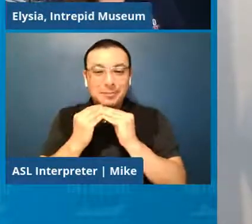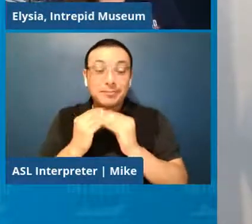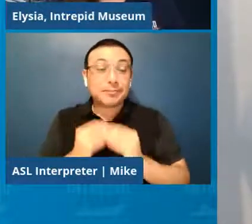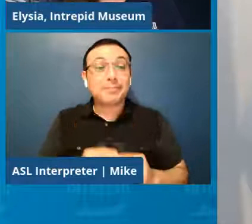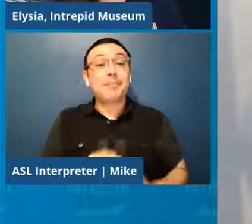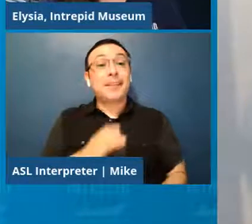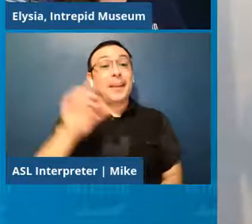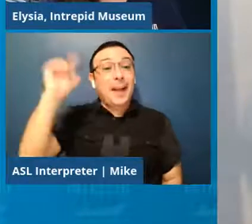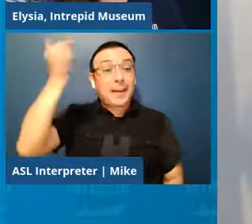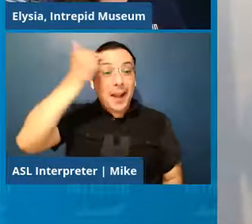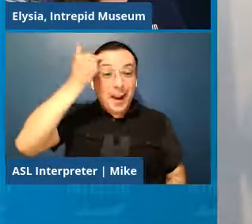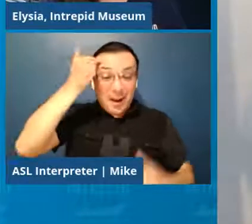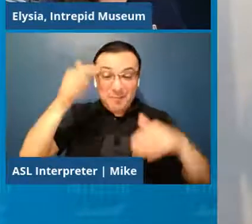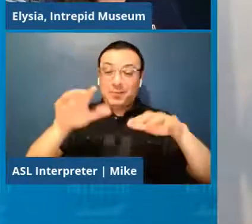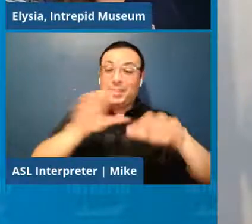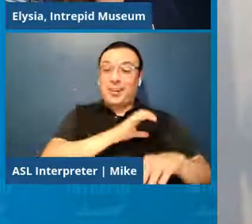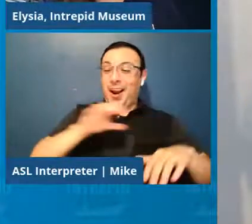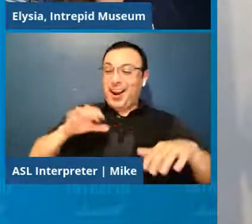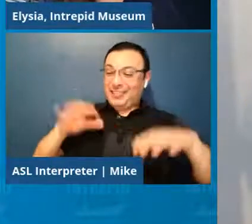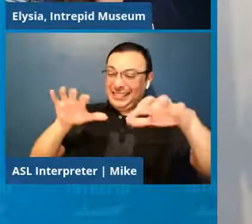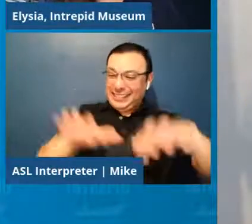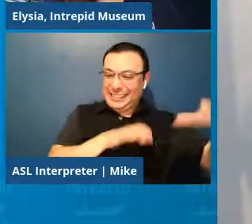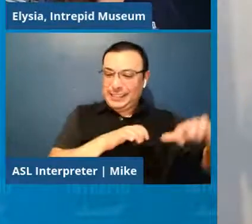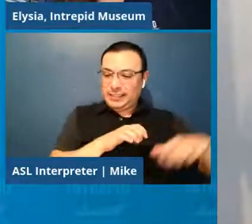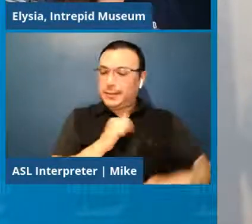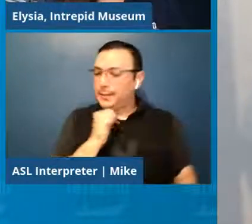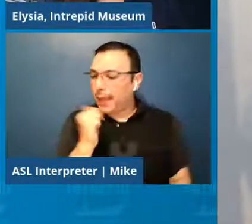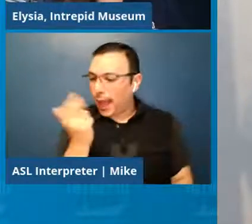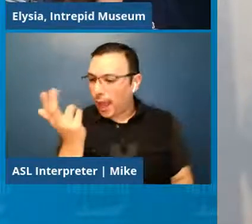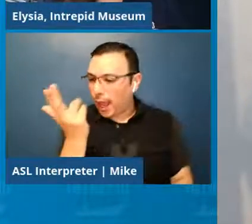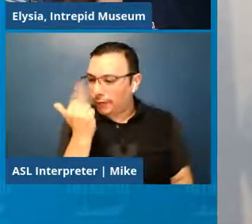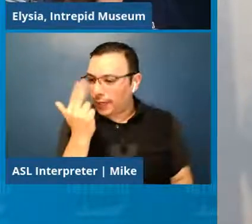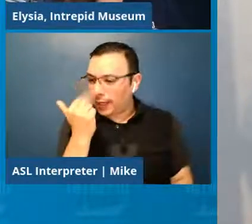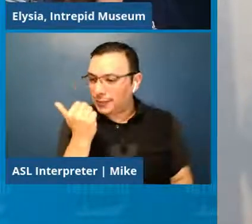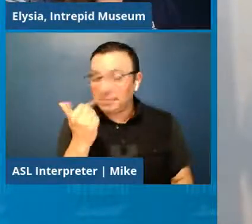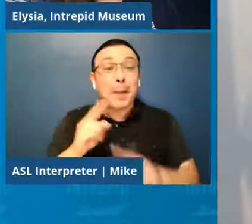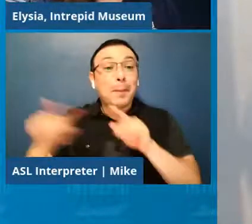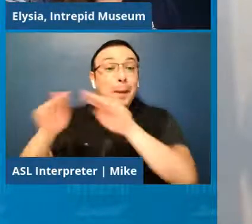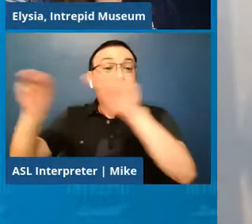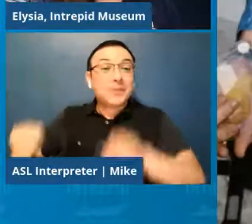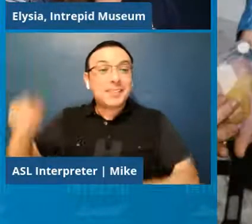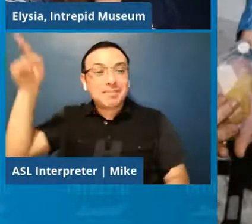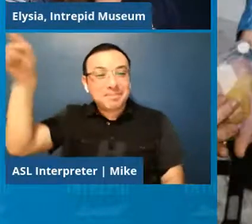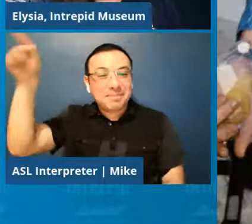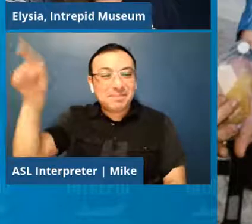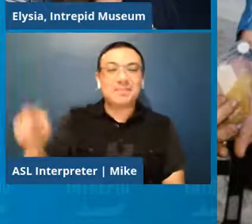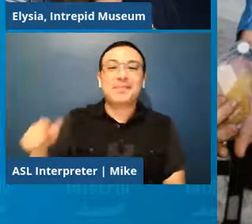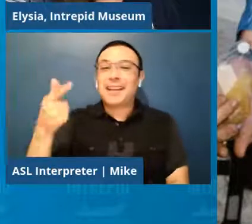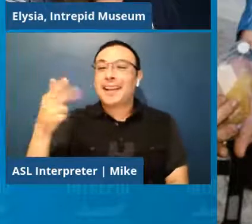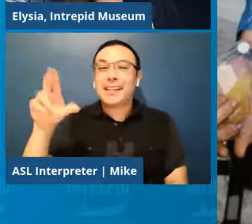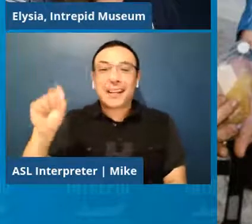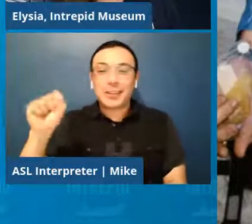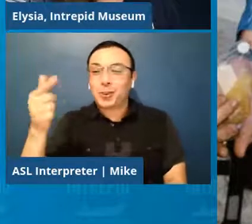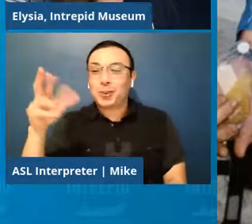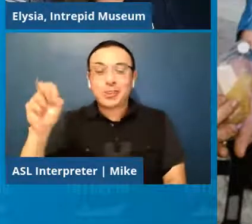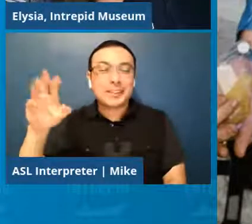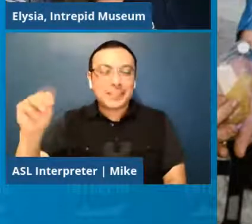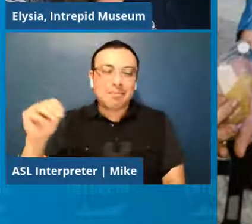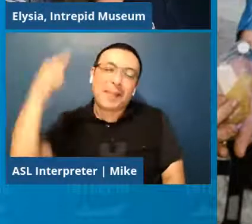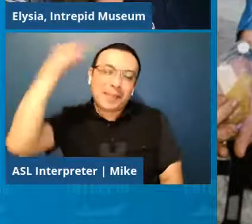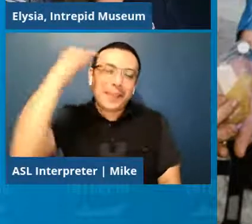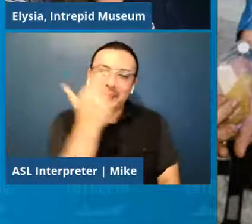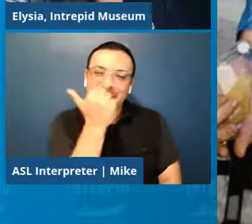our friends at the Gus Grissom Memorial Museum. Now, almost 2 decades later, John Young, who you can see floating upside down